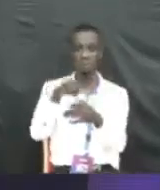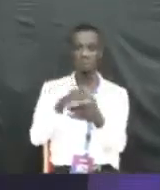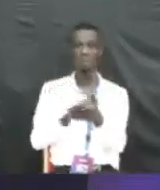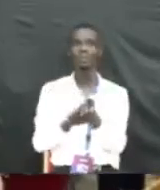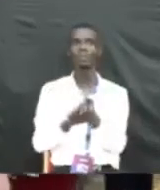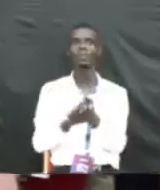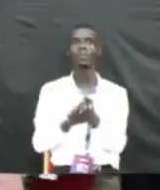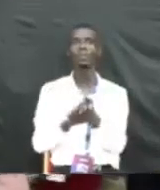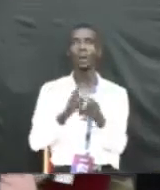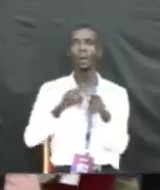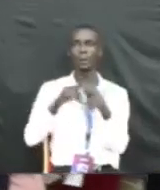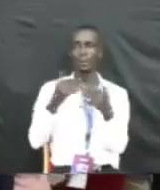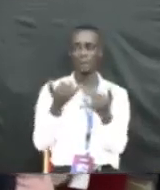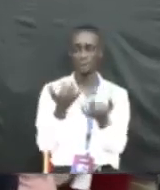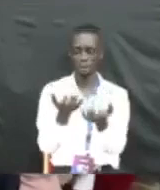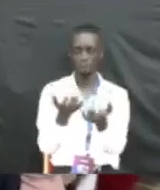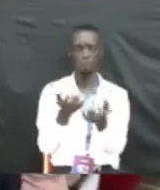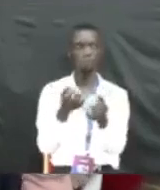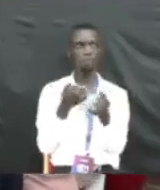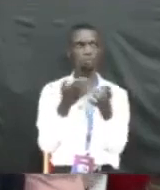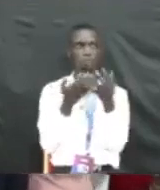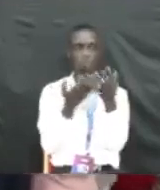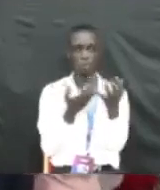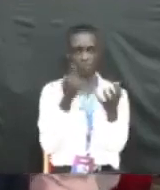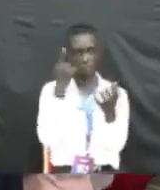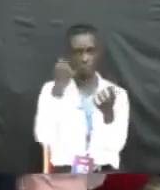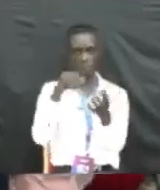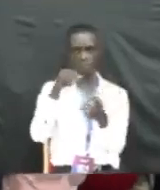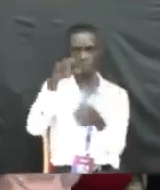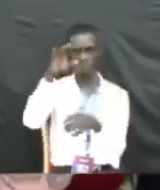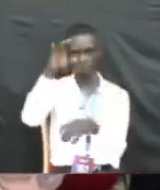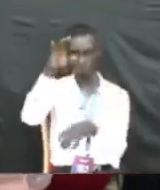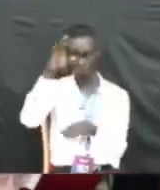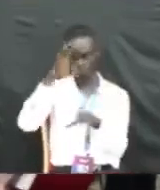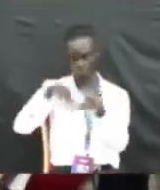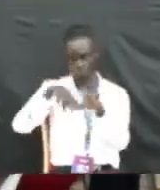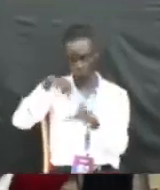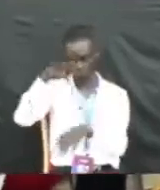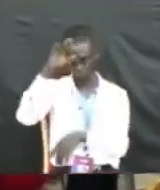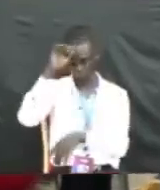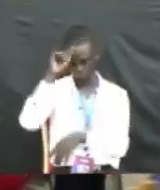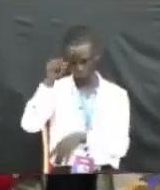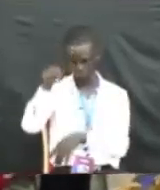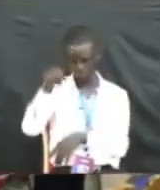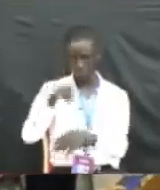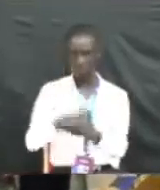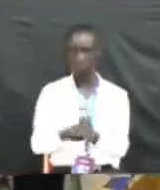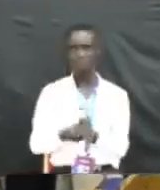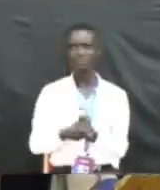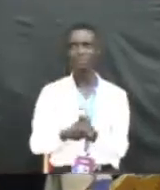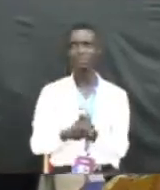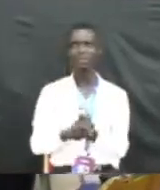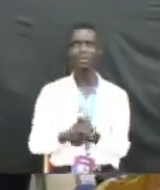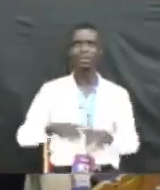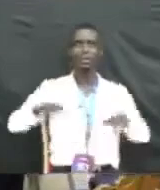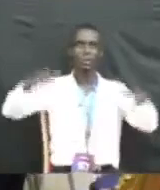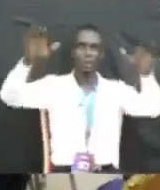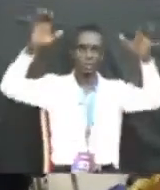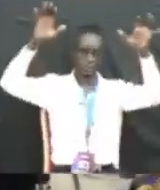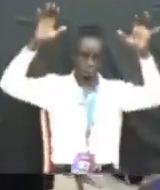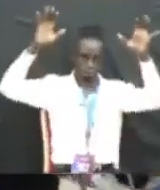wait for him. As for this man, we have to wait for him. Let's put our hands